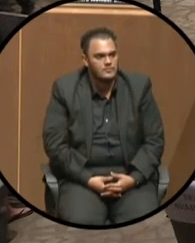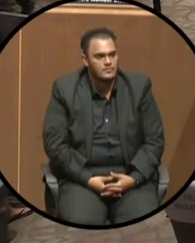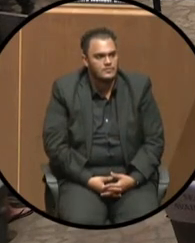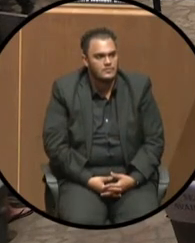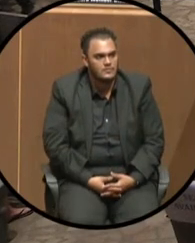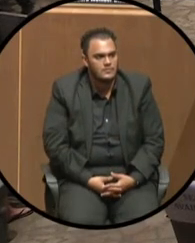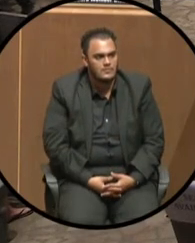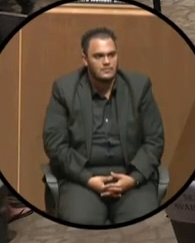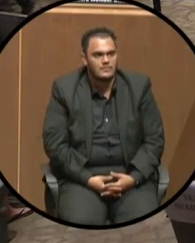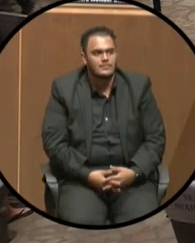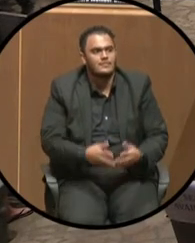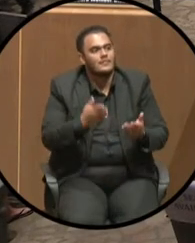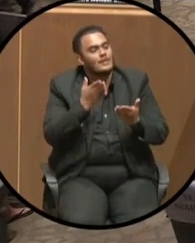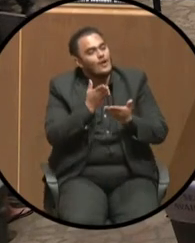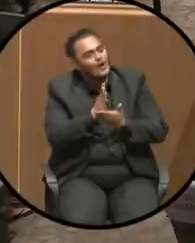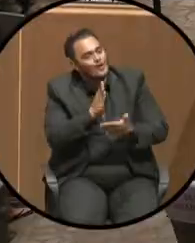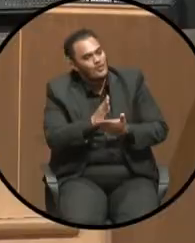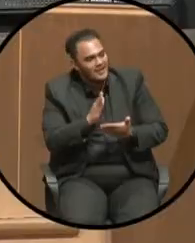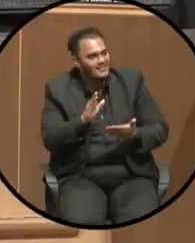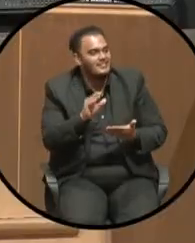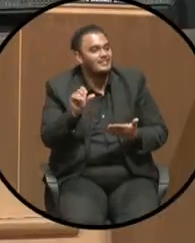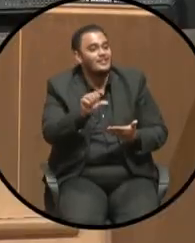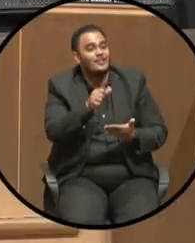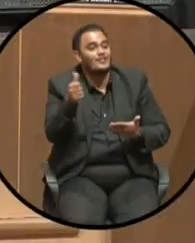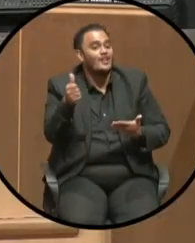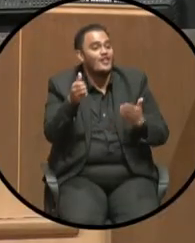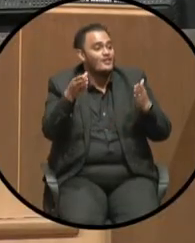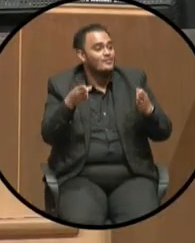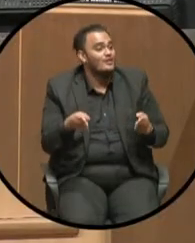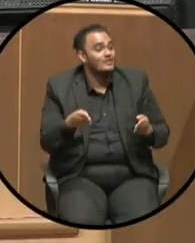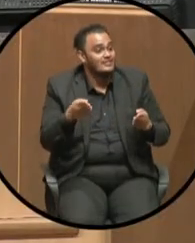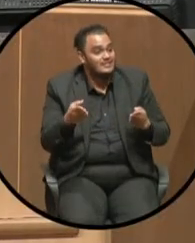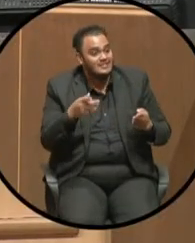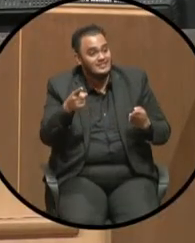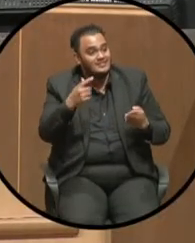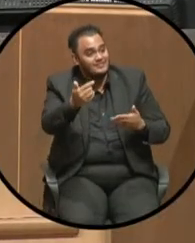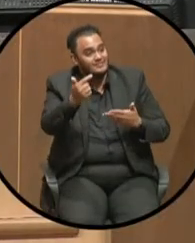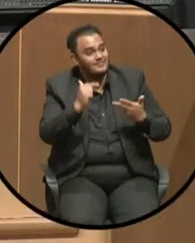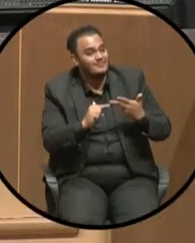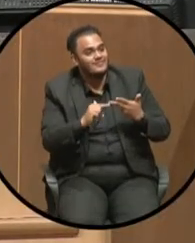All right, another benefit is, you probably know your order now, number 11.